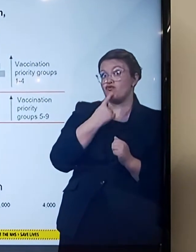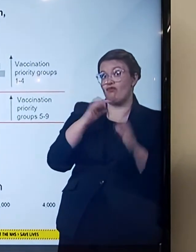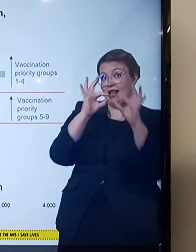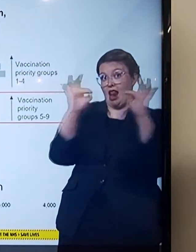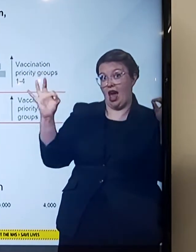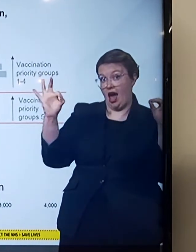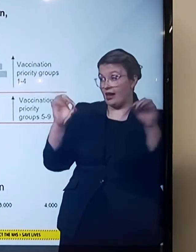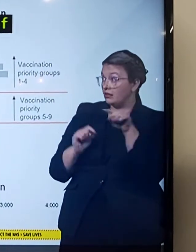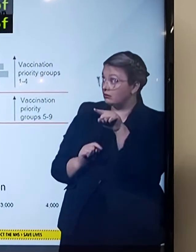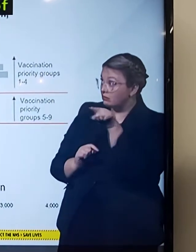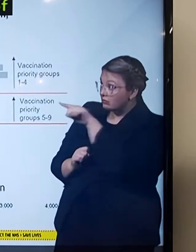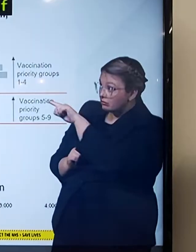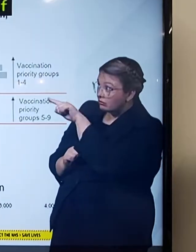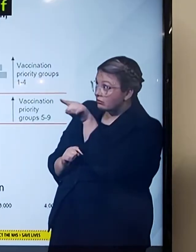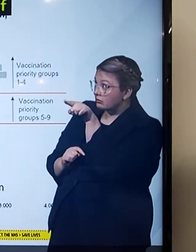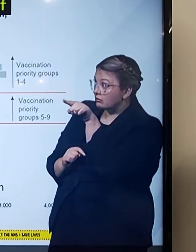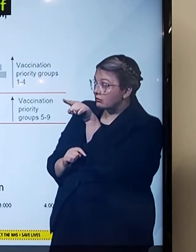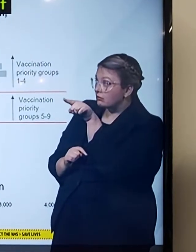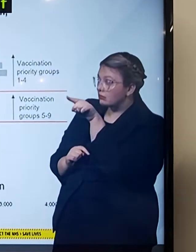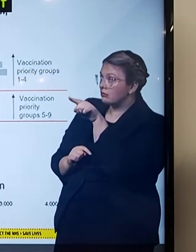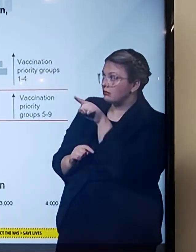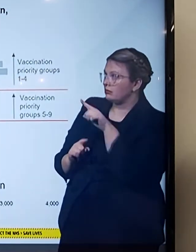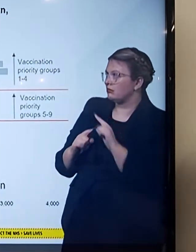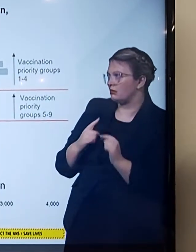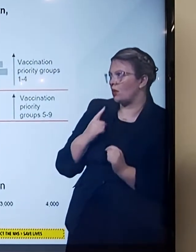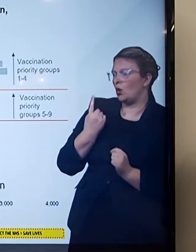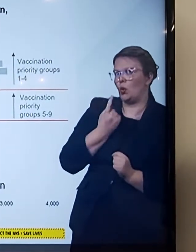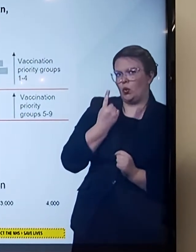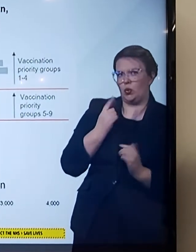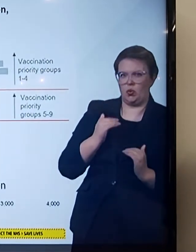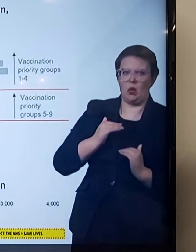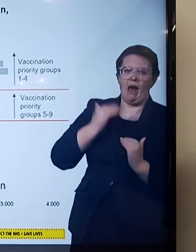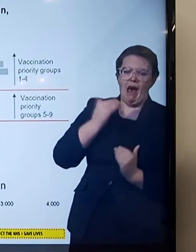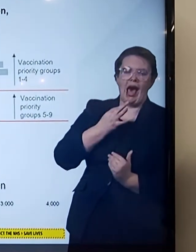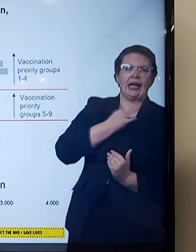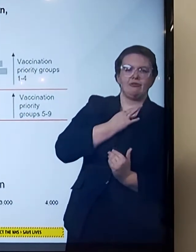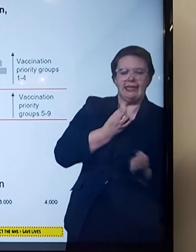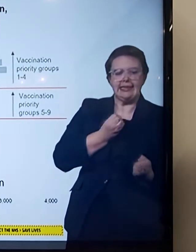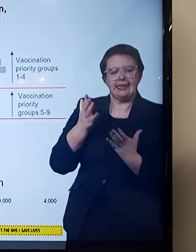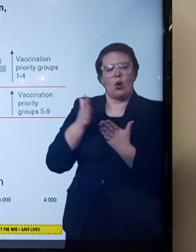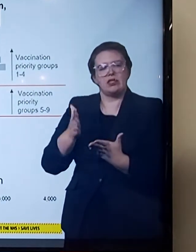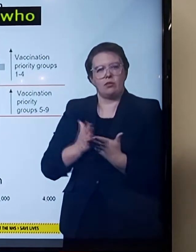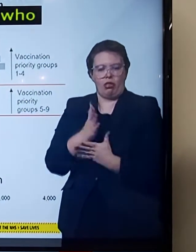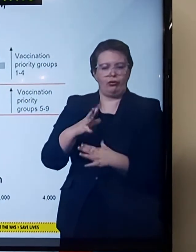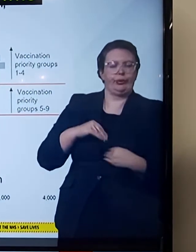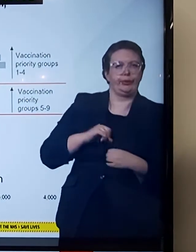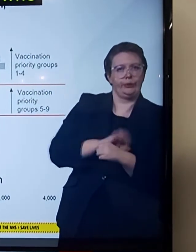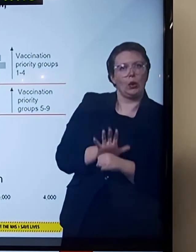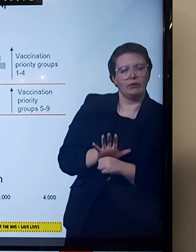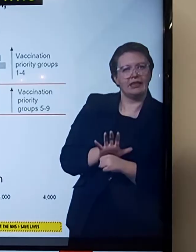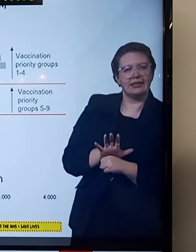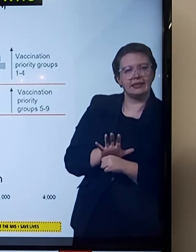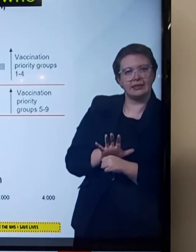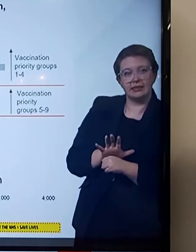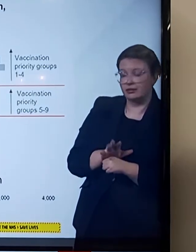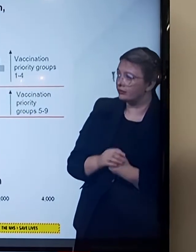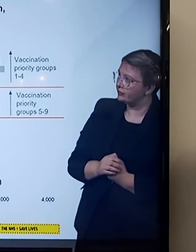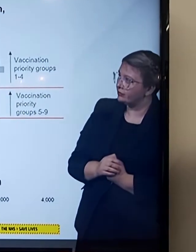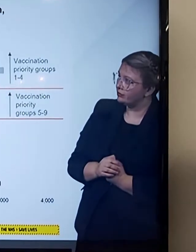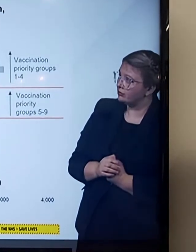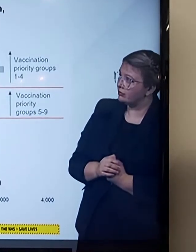are liable to go into hospital if they catch COVID, and although the majority